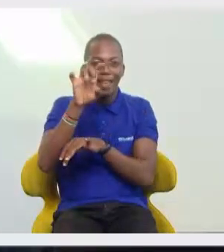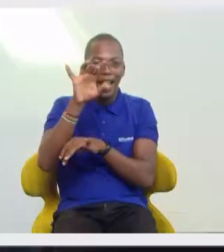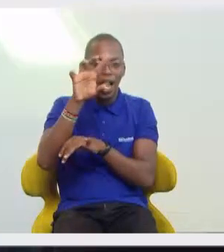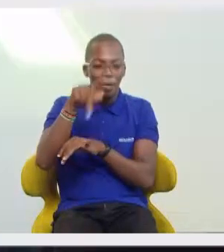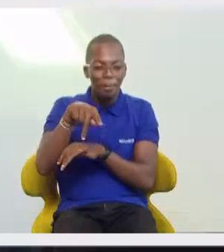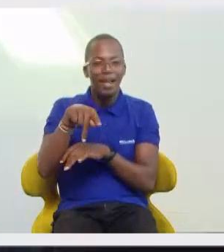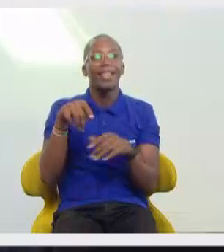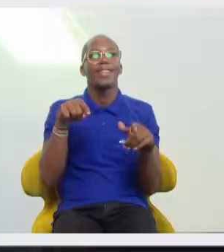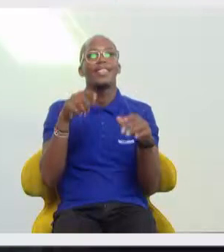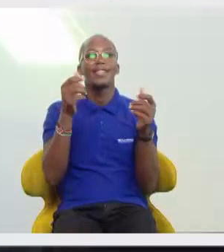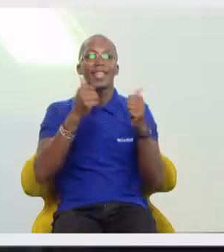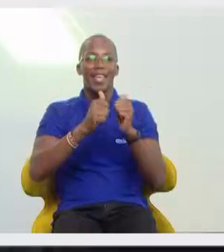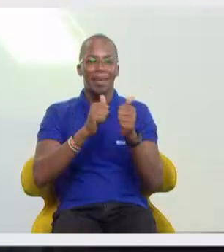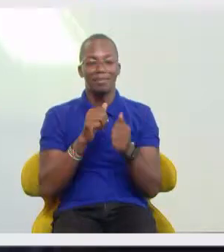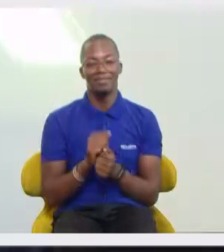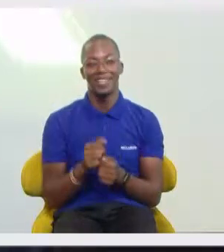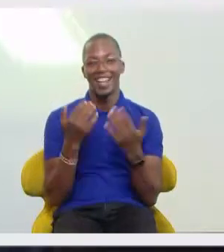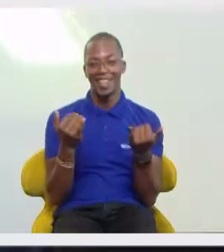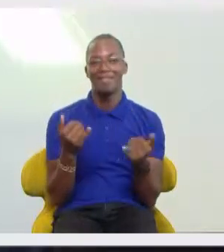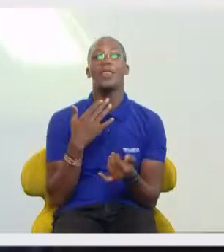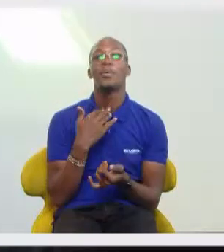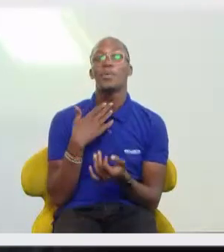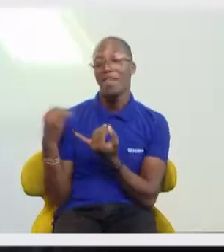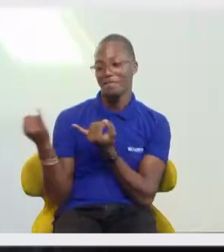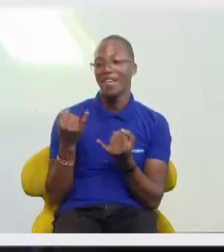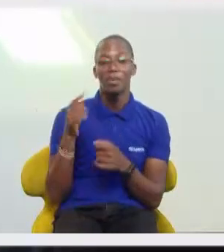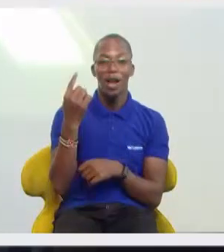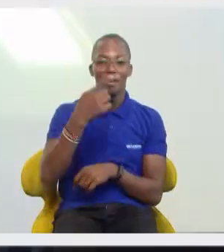Now, allow me to invite one of us,